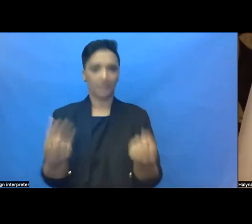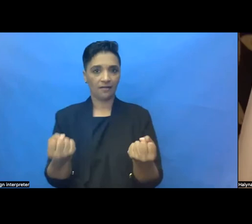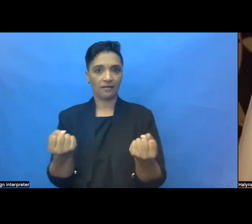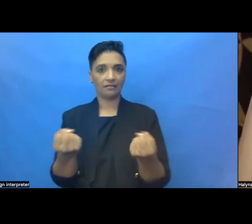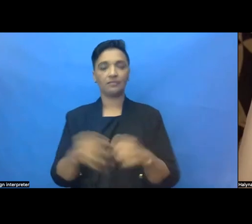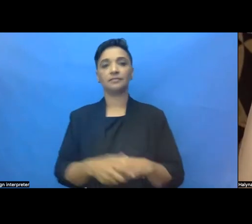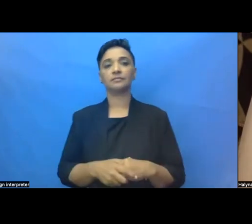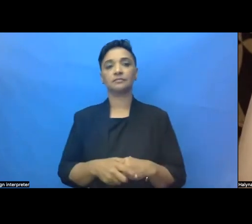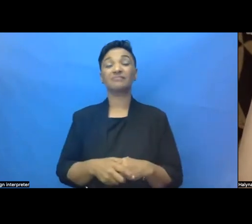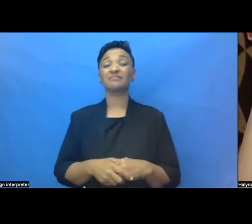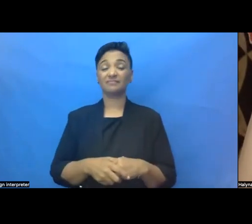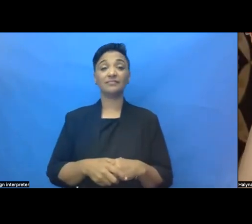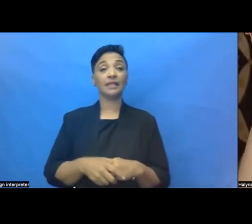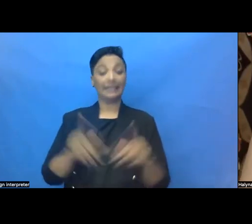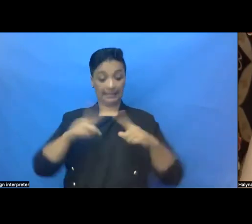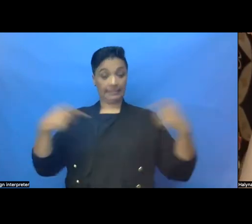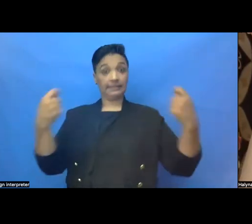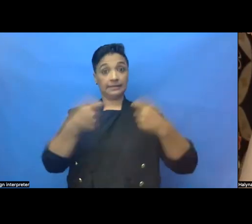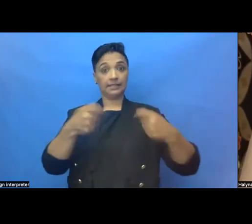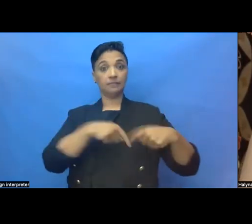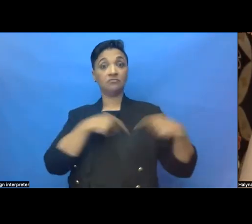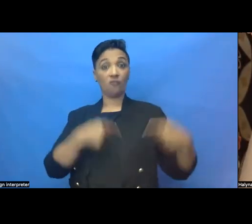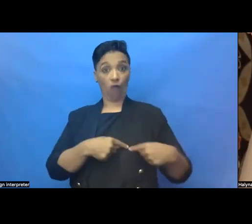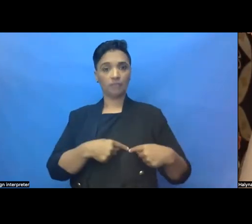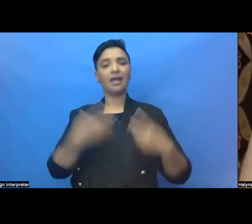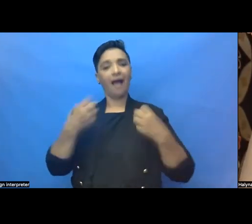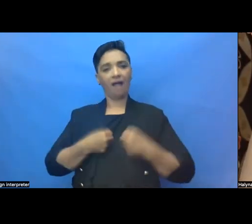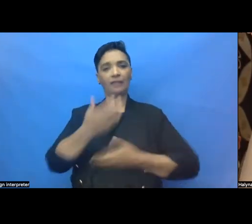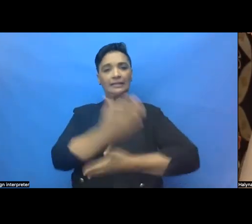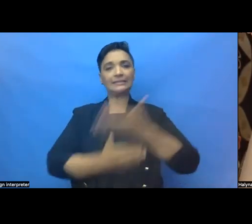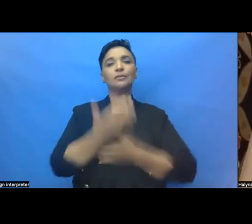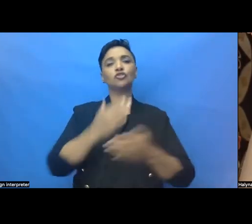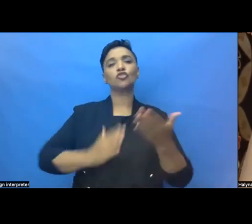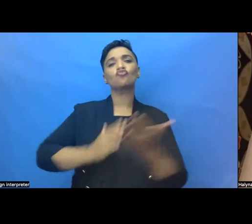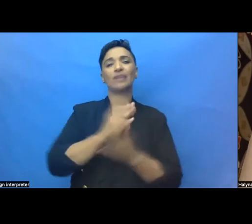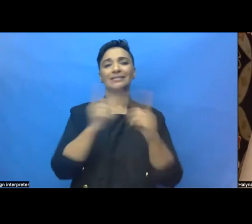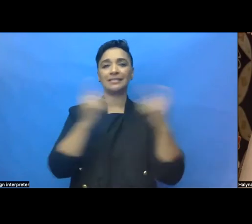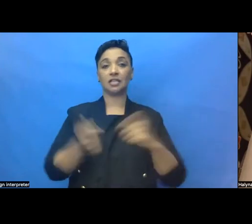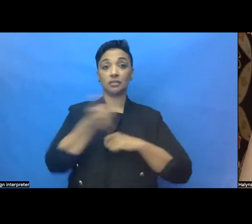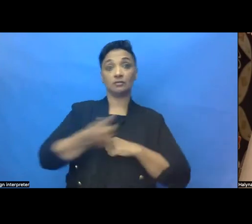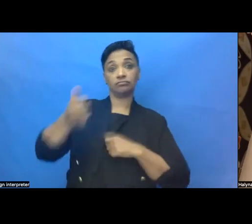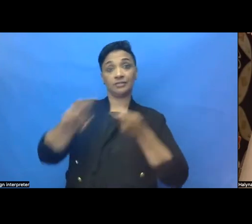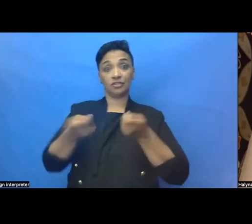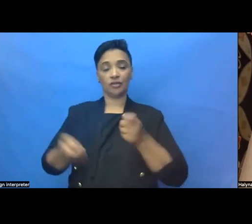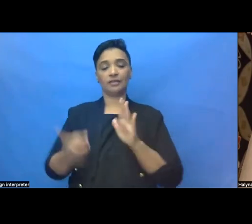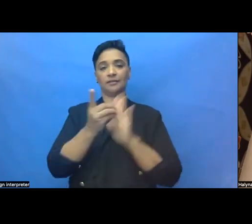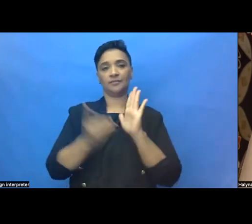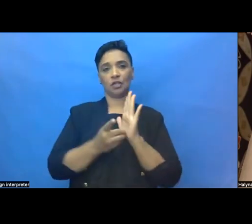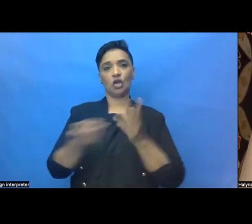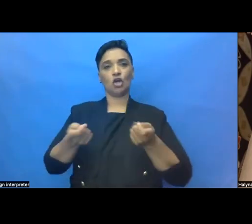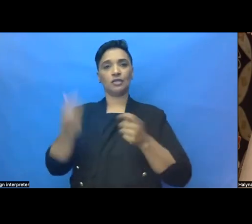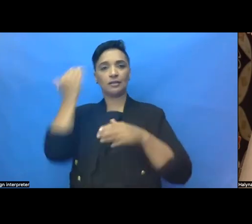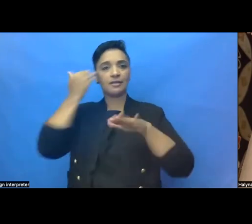Our team consisted of Eric Rosenthal, the Disability Rights International Director and Attorney, Eric Matthews, MD, a